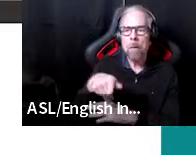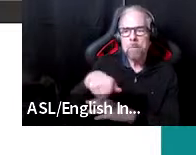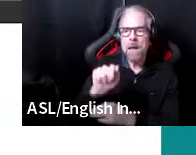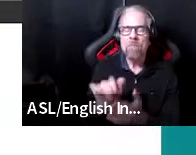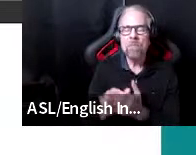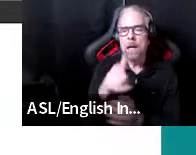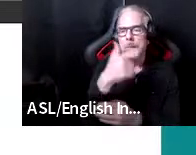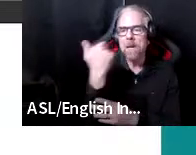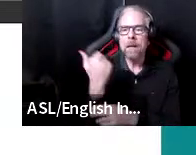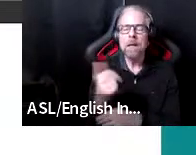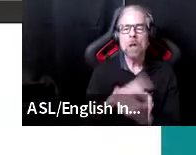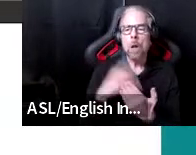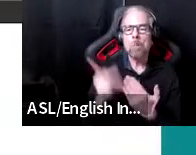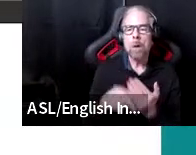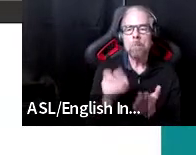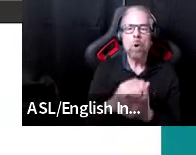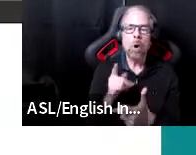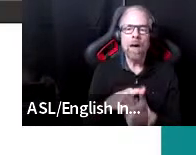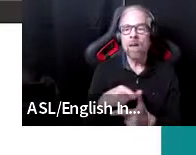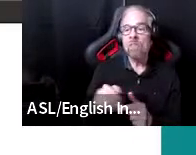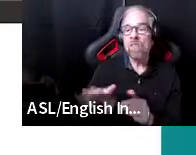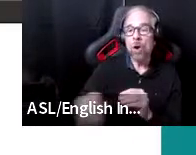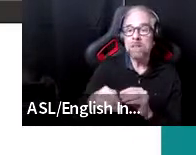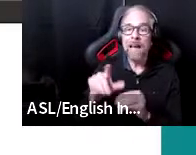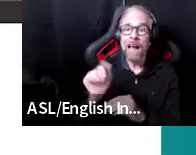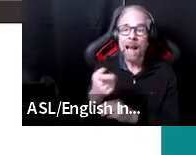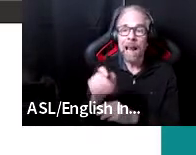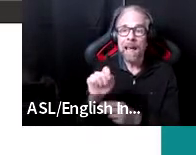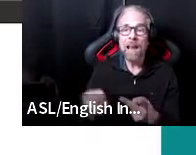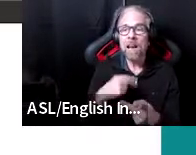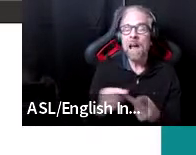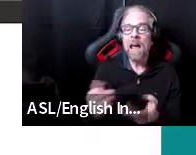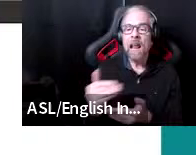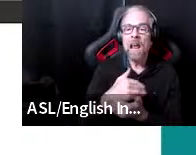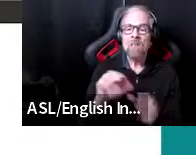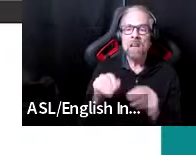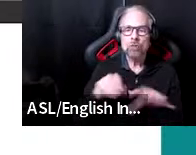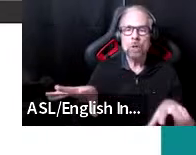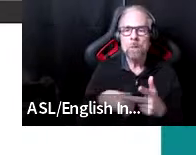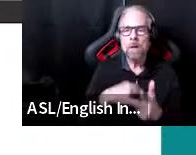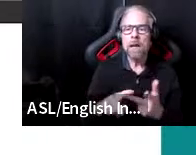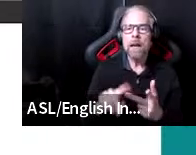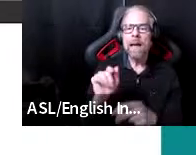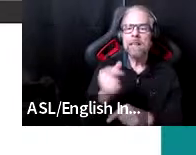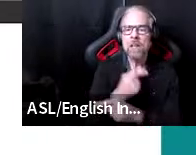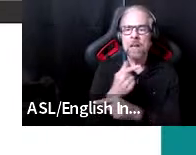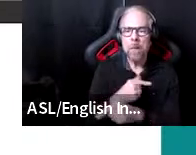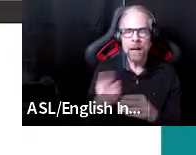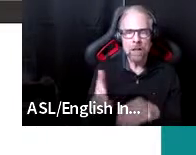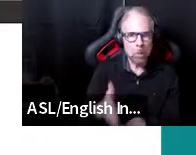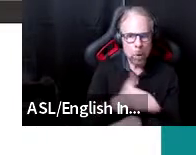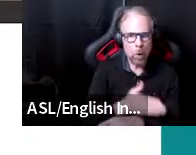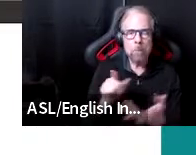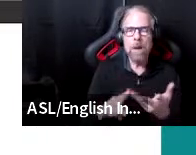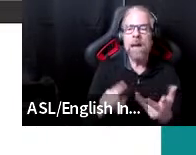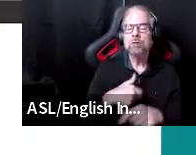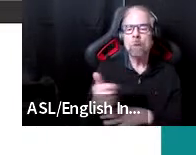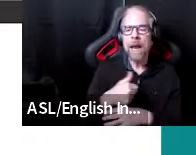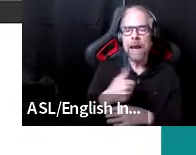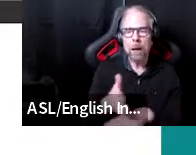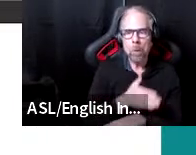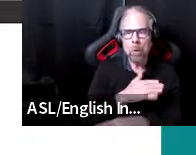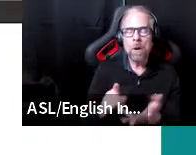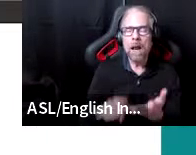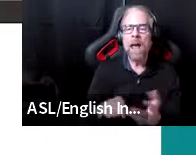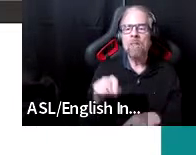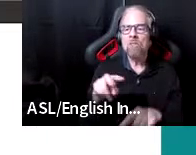program components, including the auxiliary lanes, the collector distributor, interchange and freeway geometric improvements, transit improvements, and variable rate